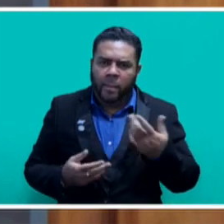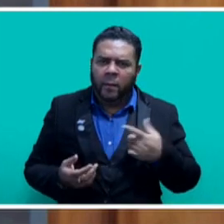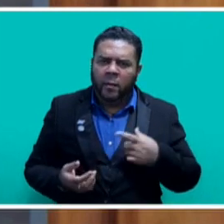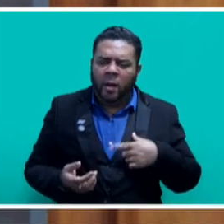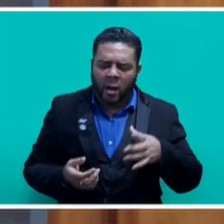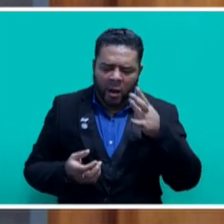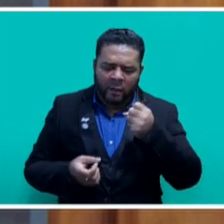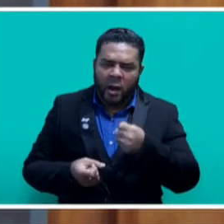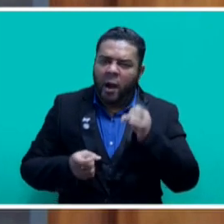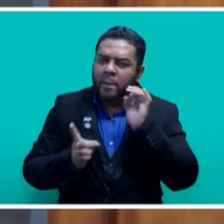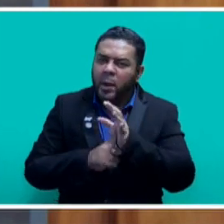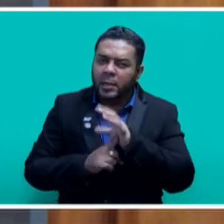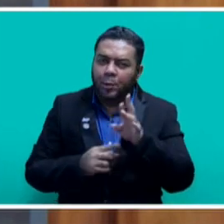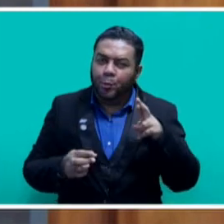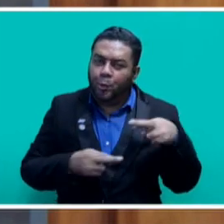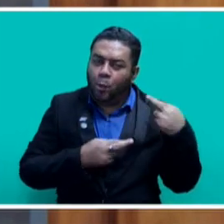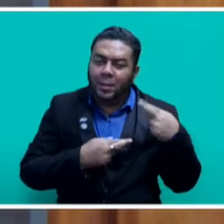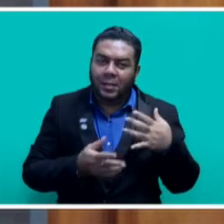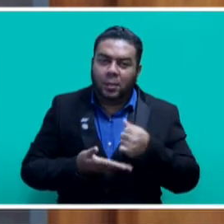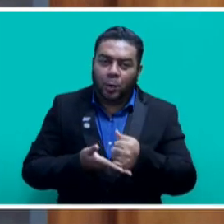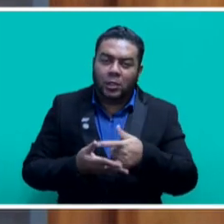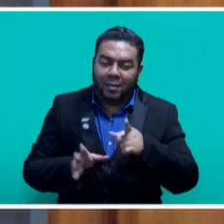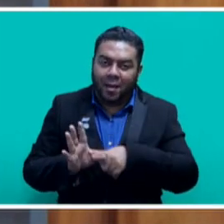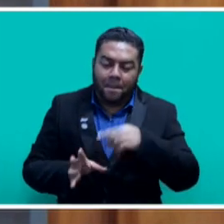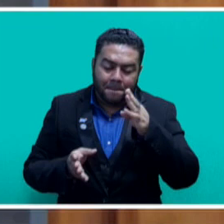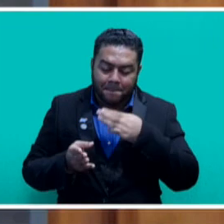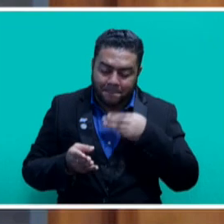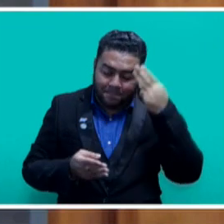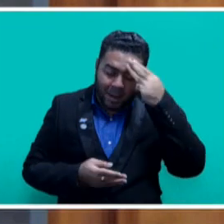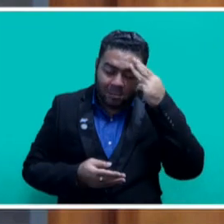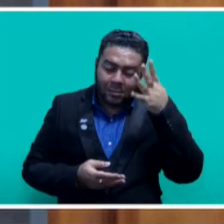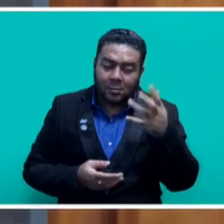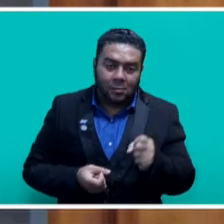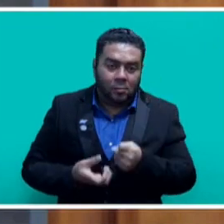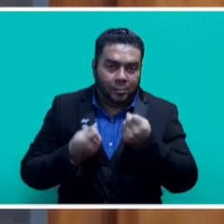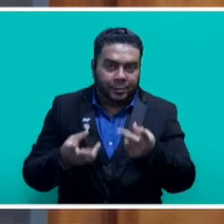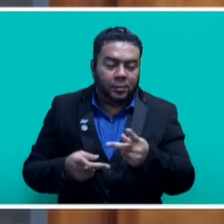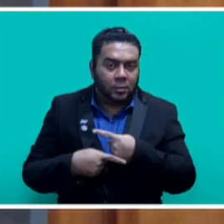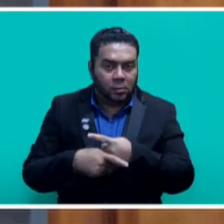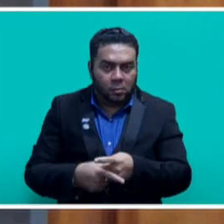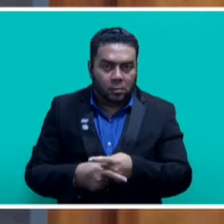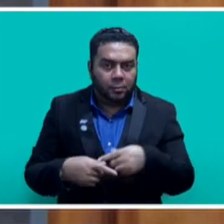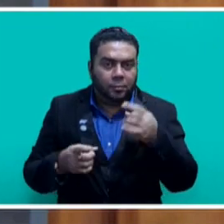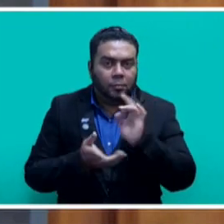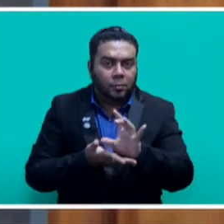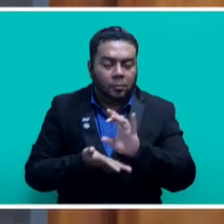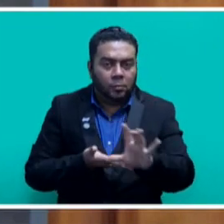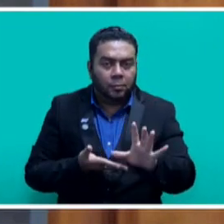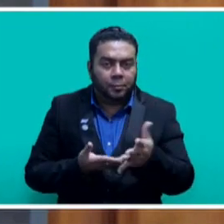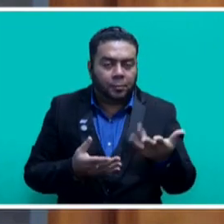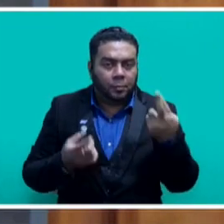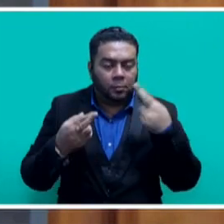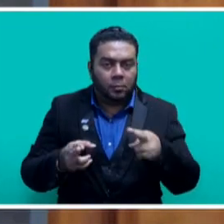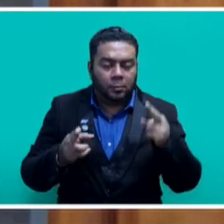is a crucial role in supporting our young minds, providing guidance, counseling to nurture their